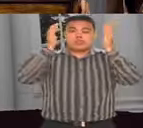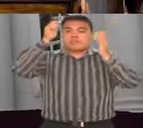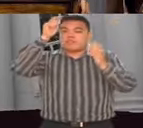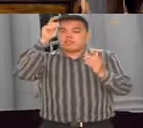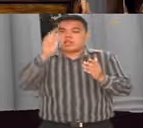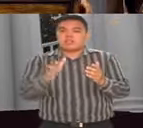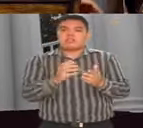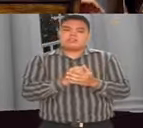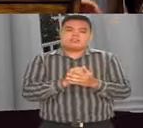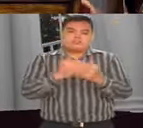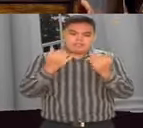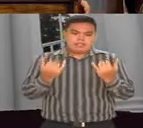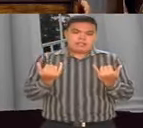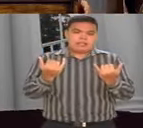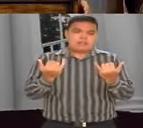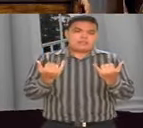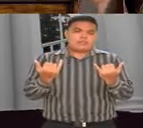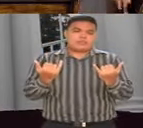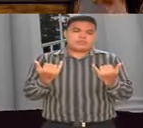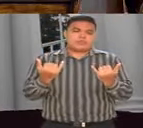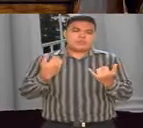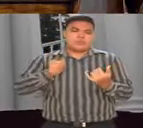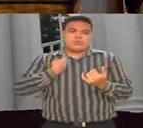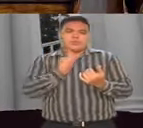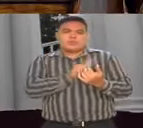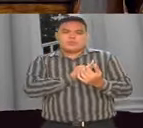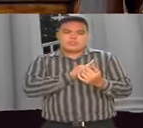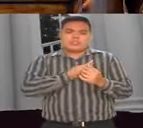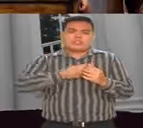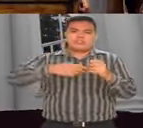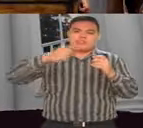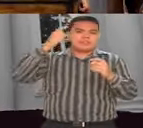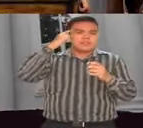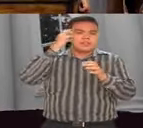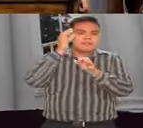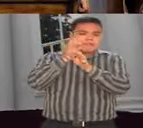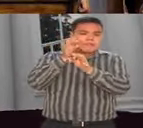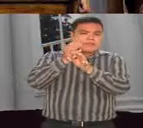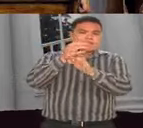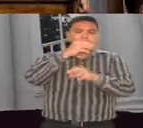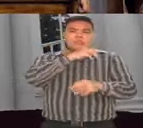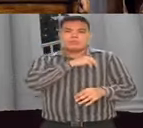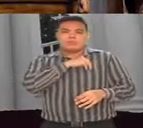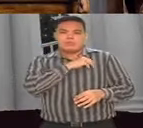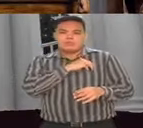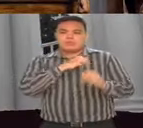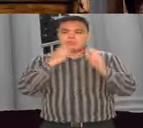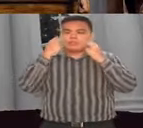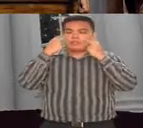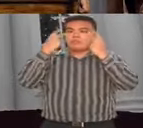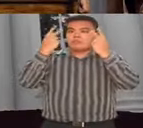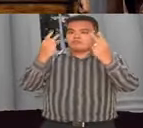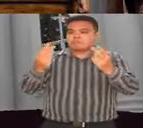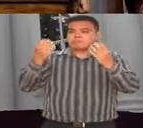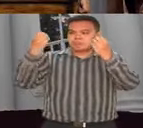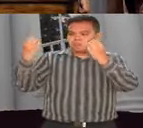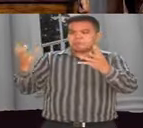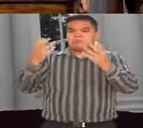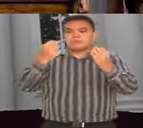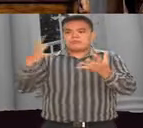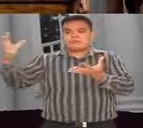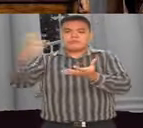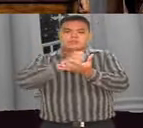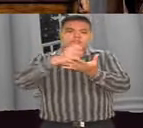of the Lord. And tonight, in order for us to be faithful in our mission and seeing a great harvest,